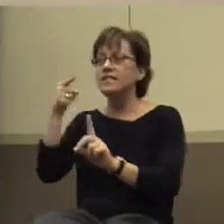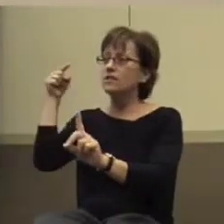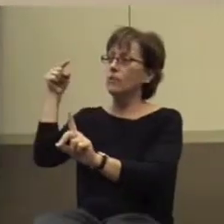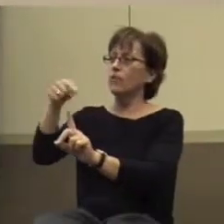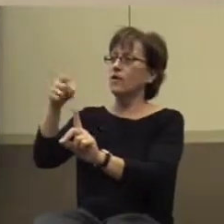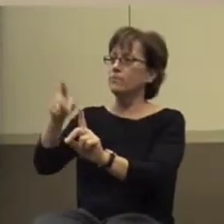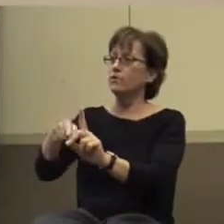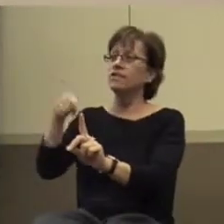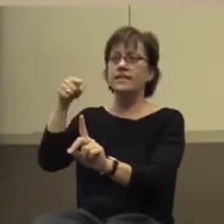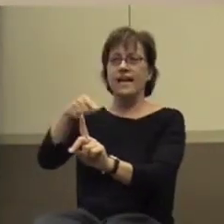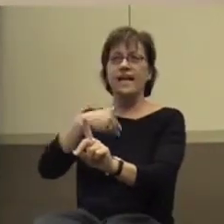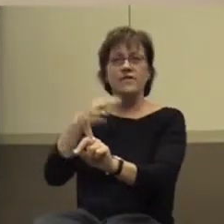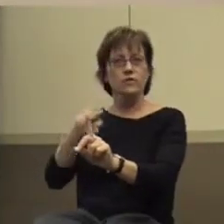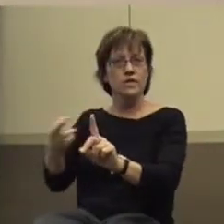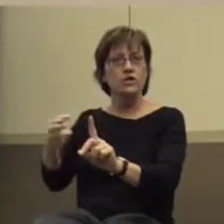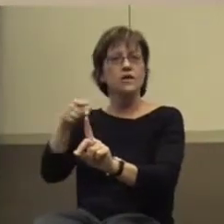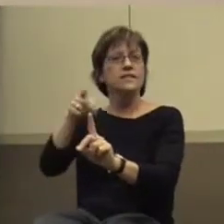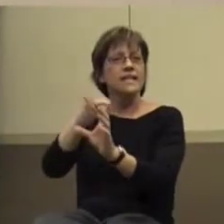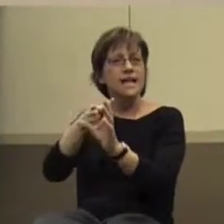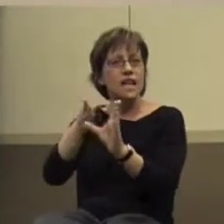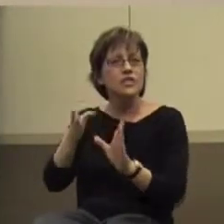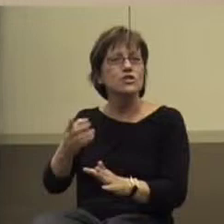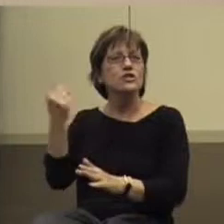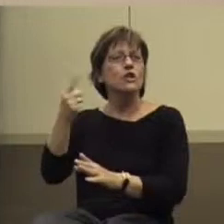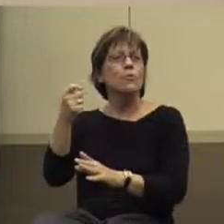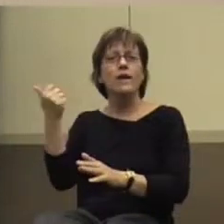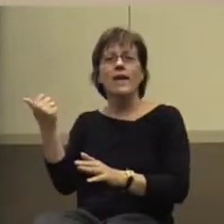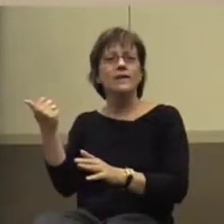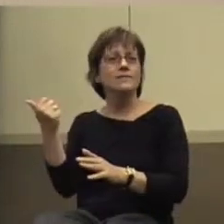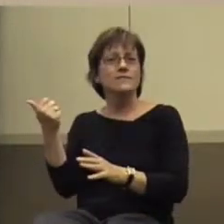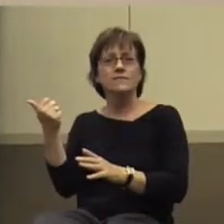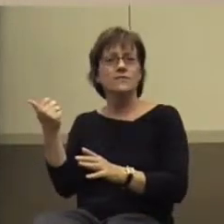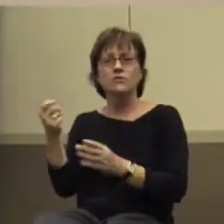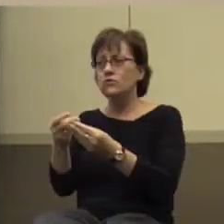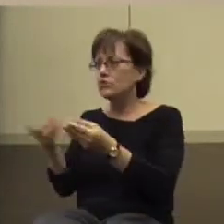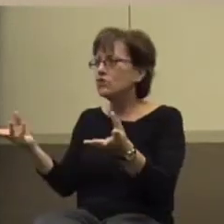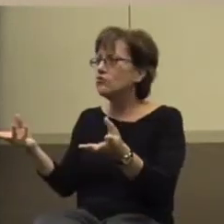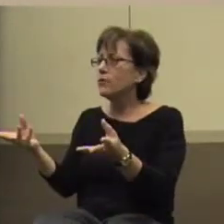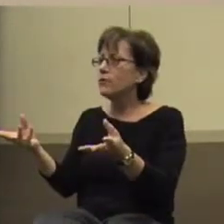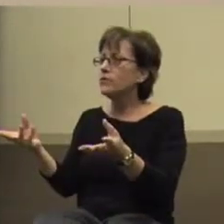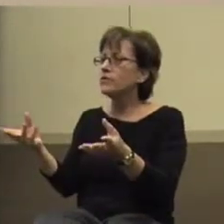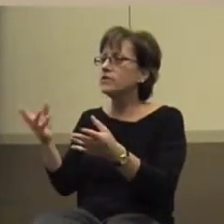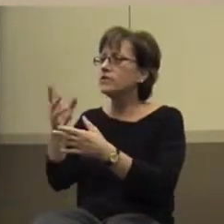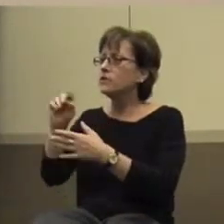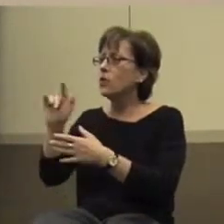able to distribute those tools, make those tools available to you. I